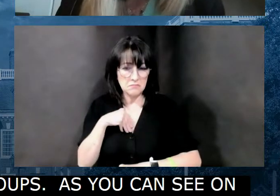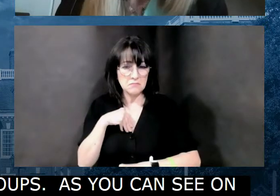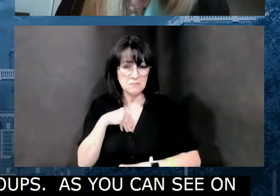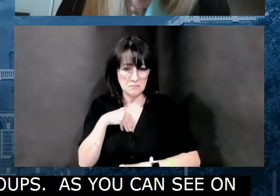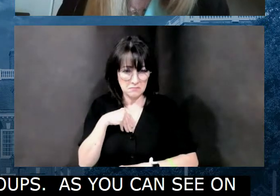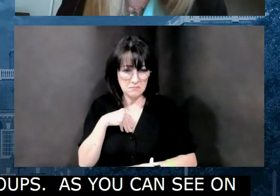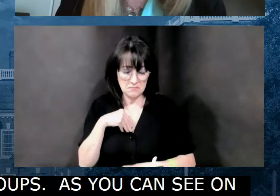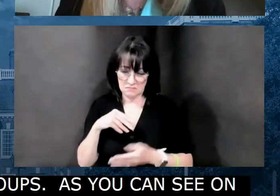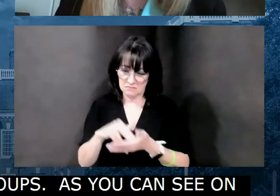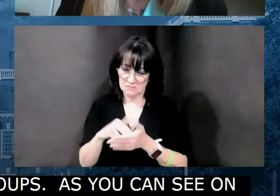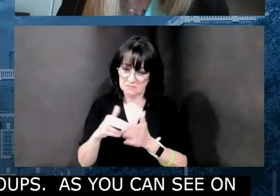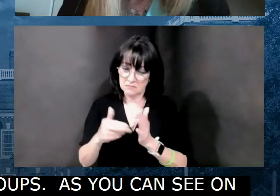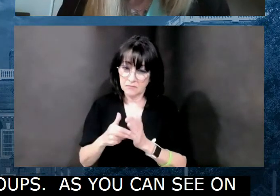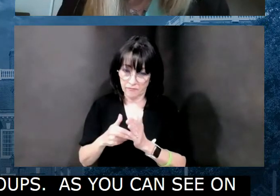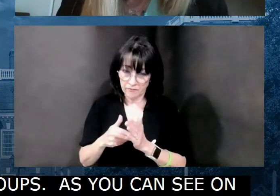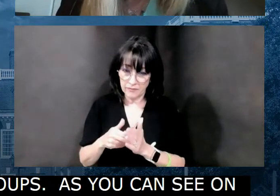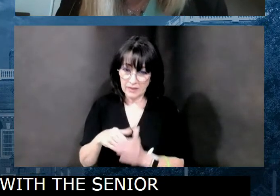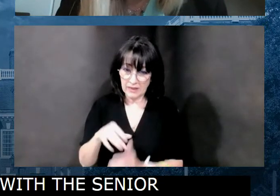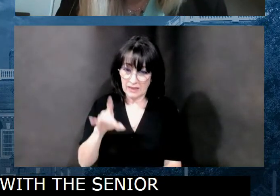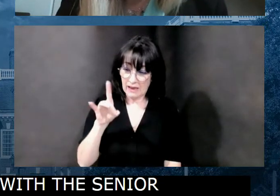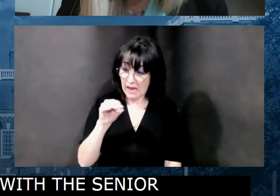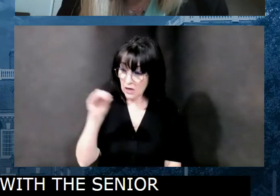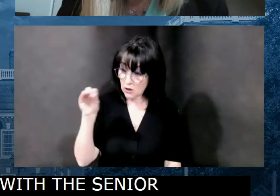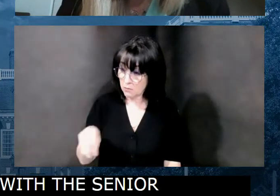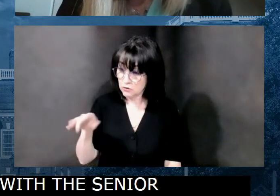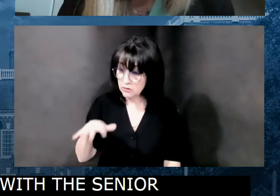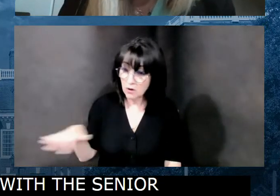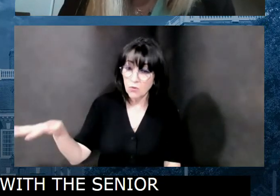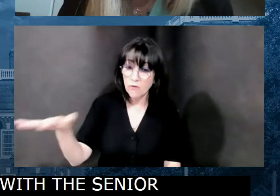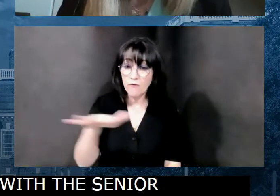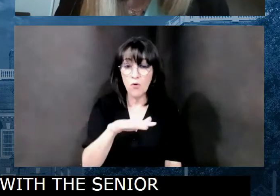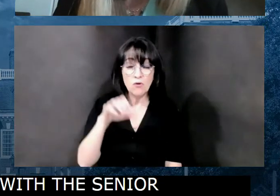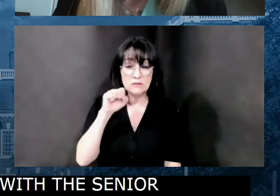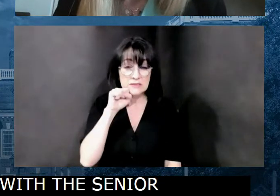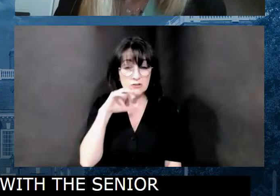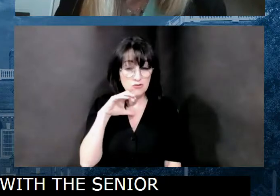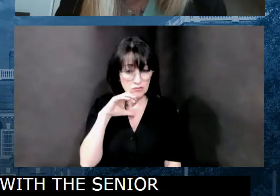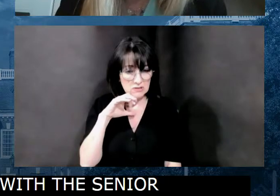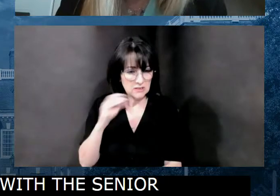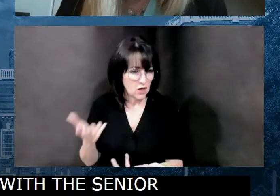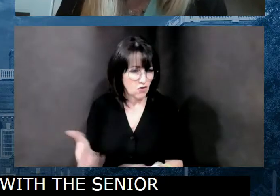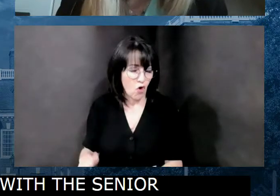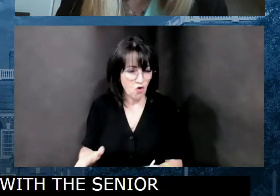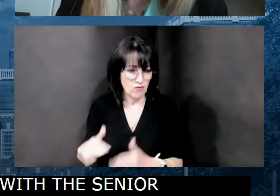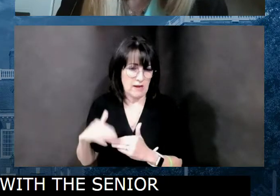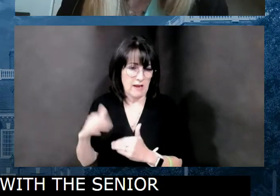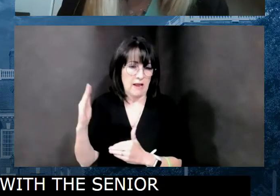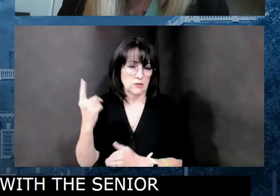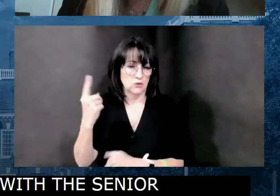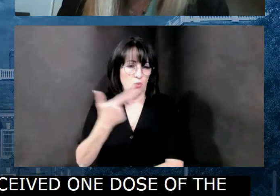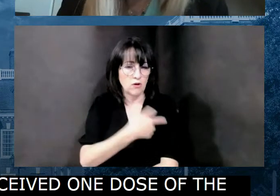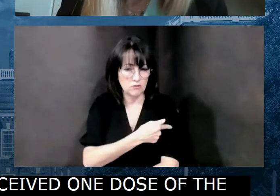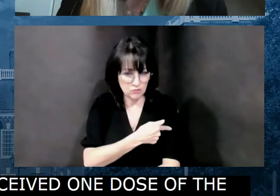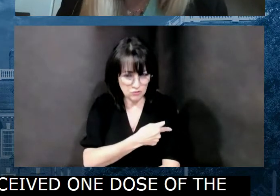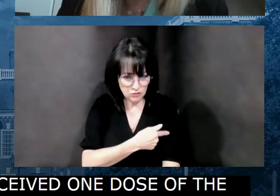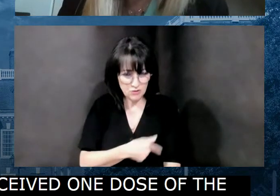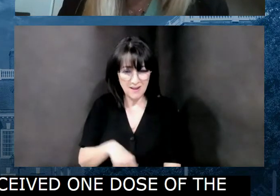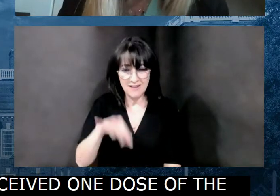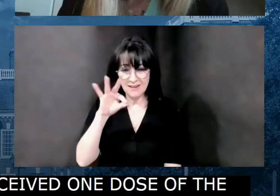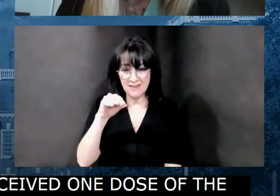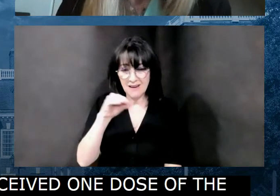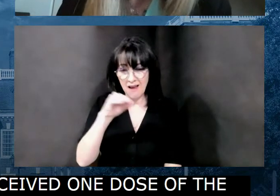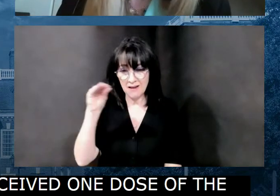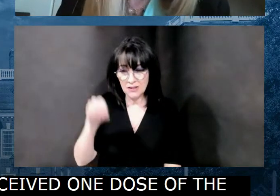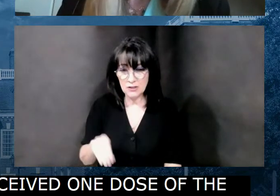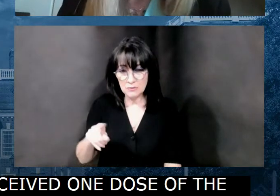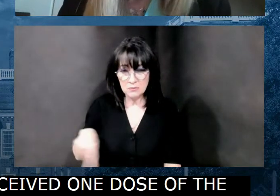one dose of the vaccine and 81% are fully vaccinated, which is really great. And a big reason why